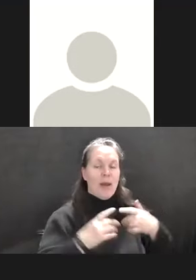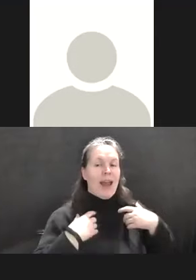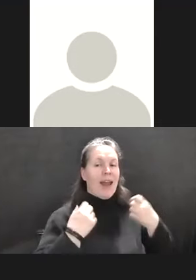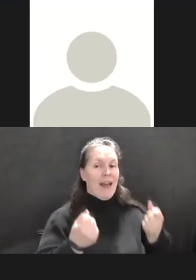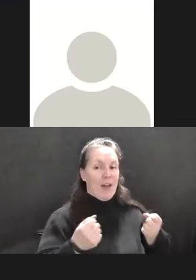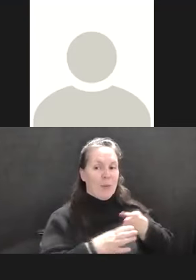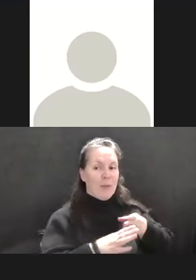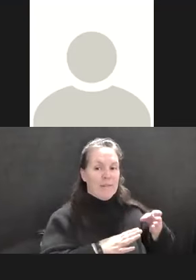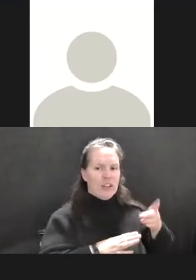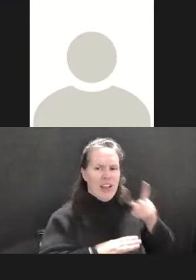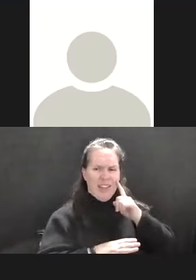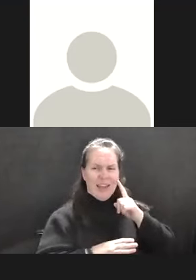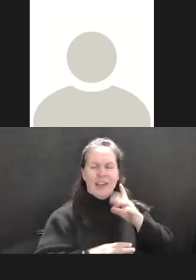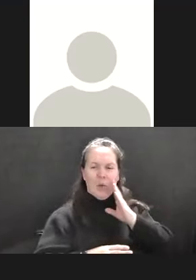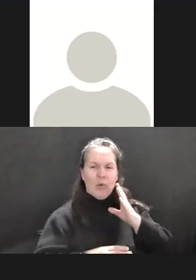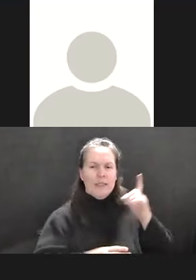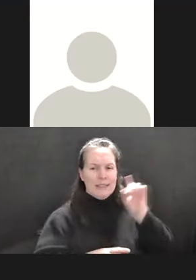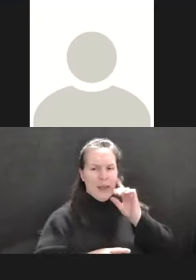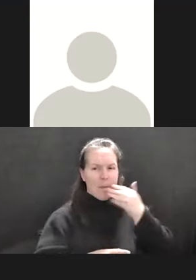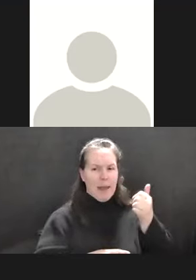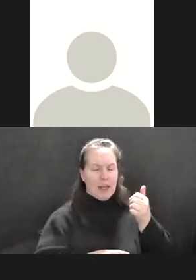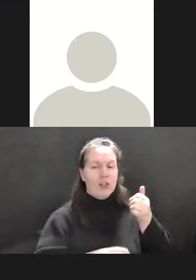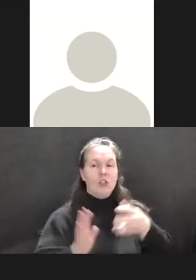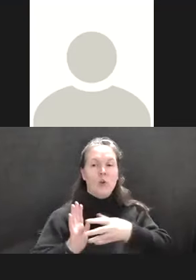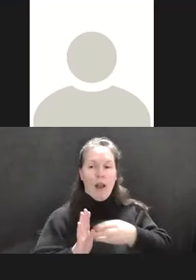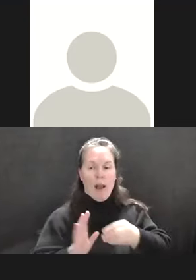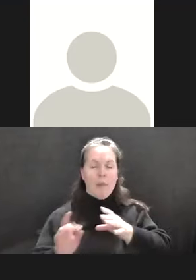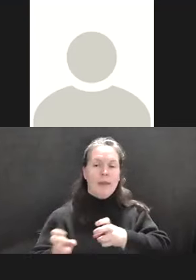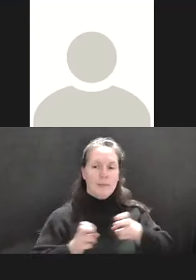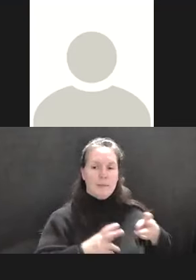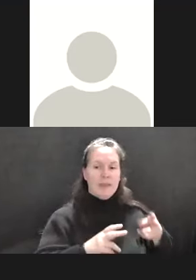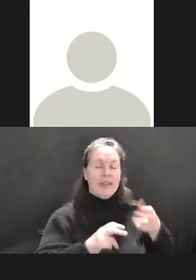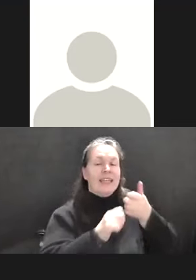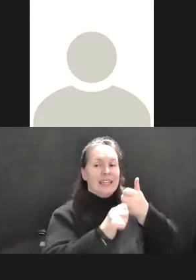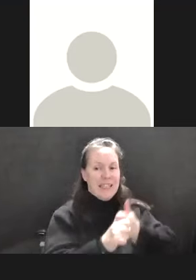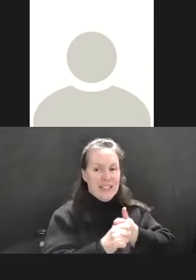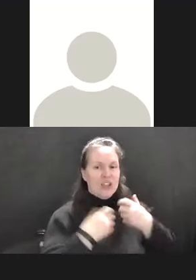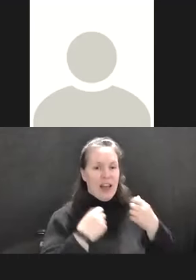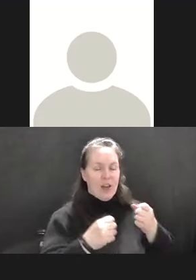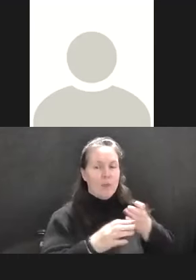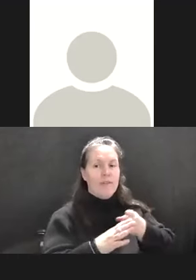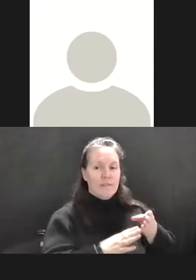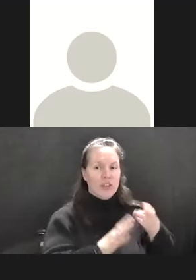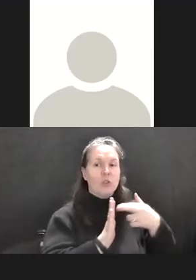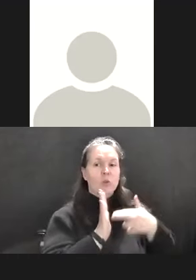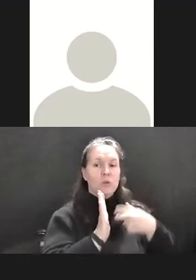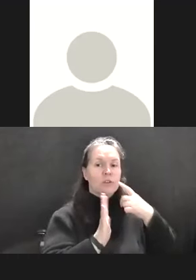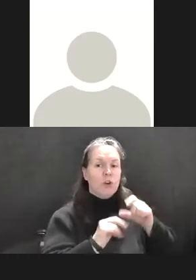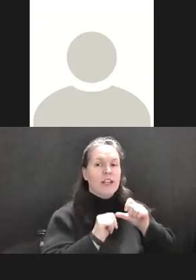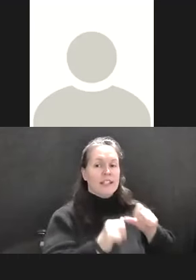to mirror the language in subsection three and say each health profession's rules for continuing education.